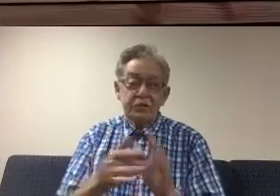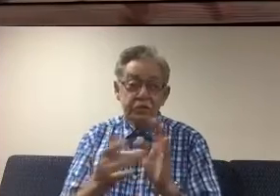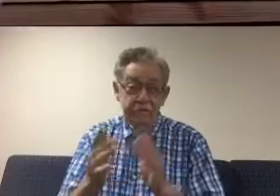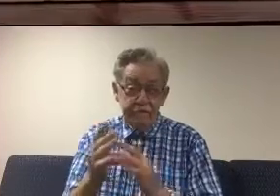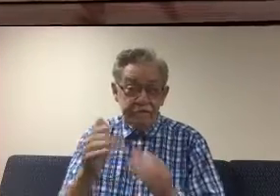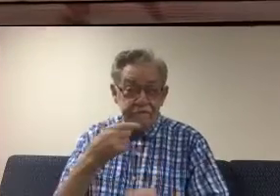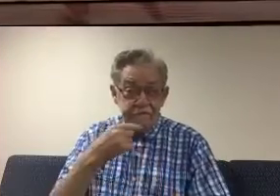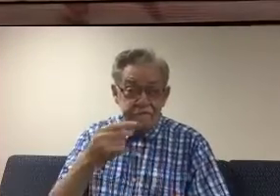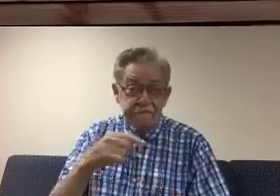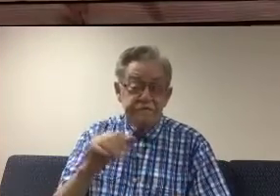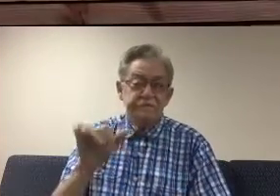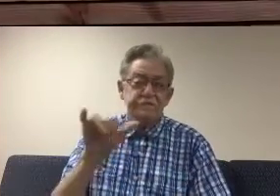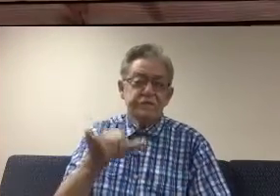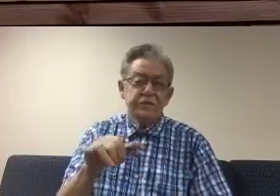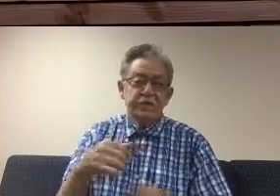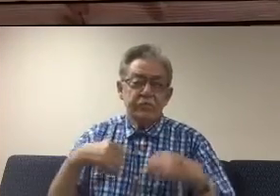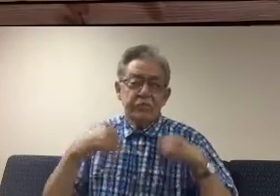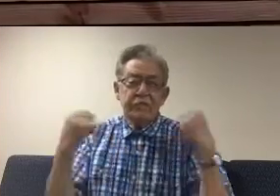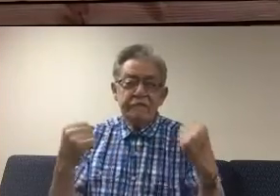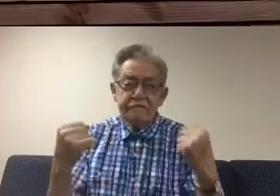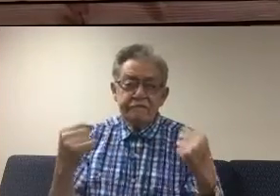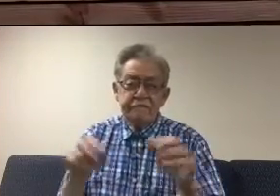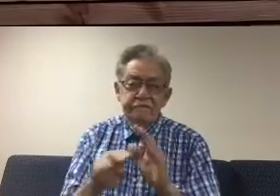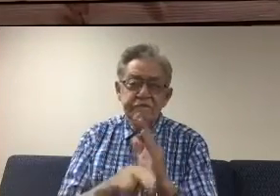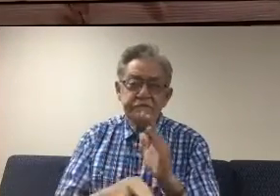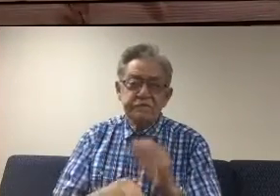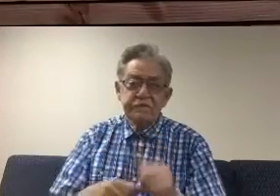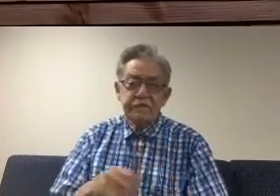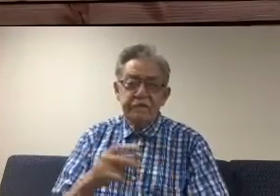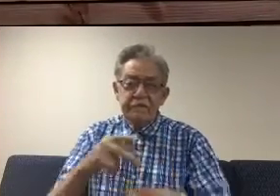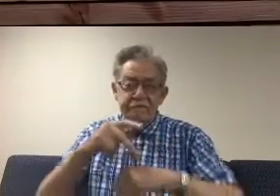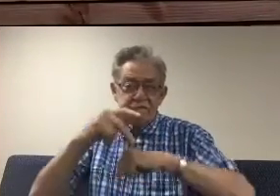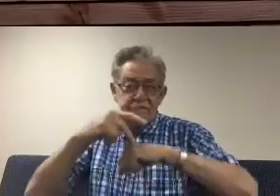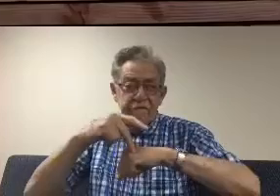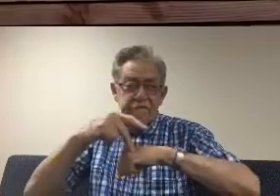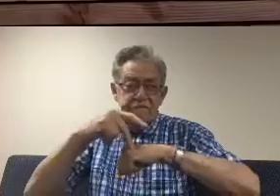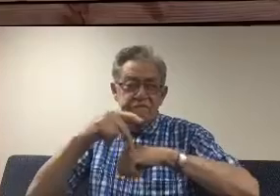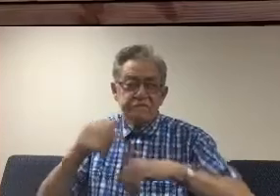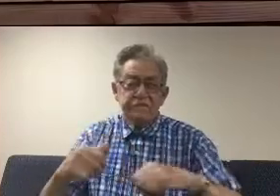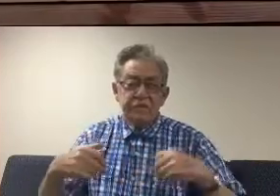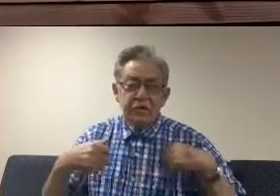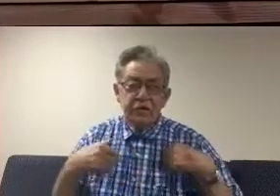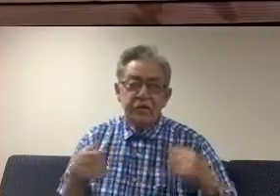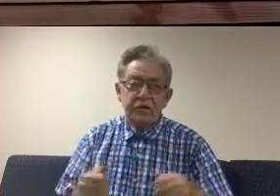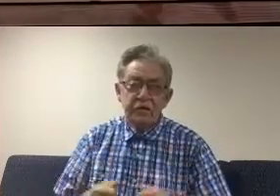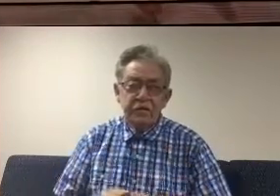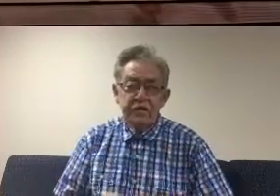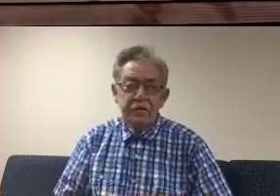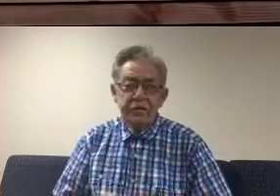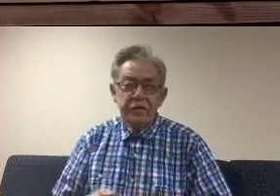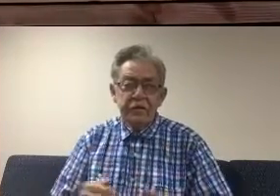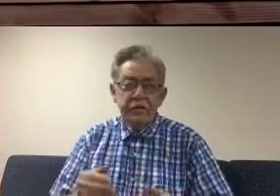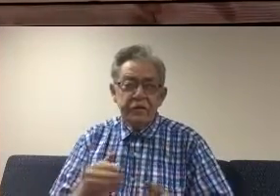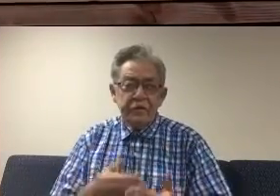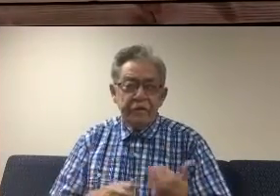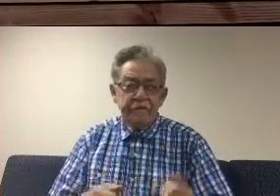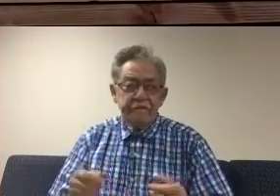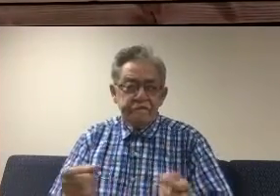it's going to take boldness. Same boldness that Peter had, not sure what even was going to happen to